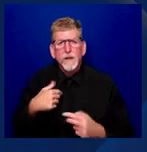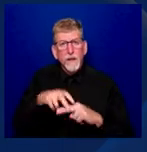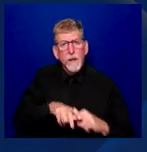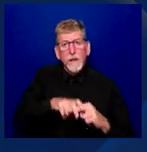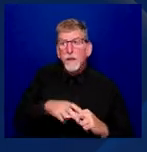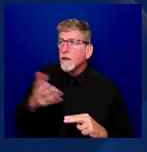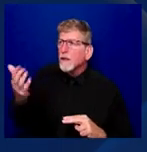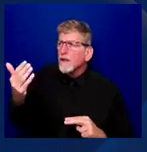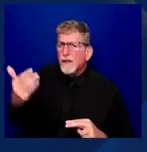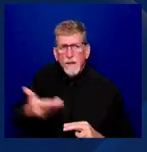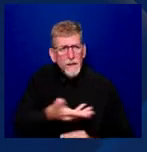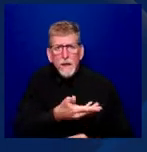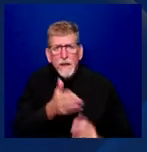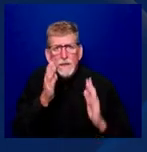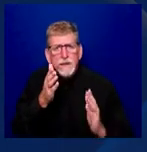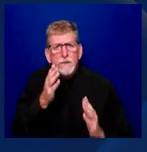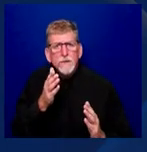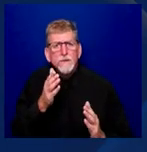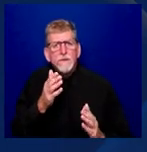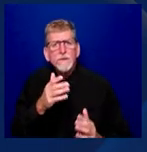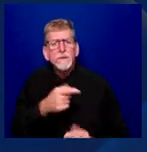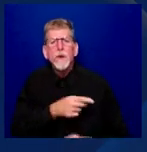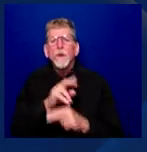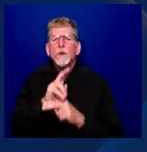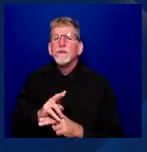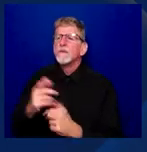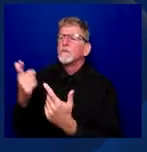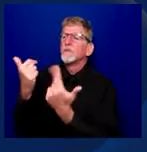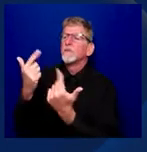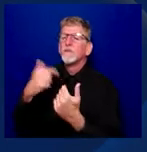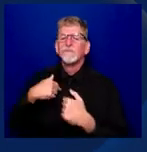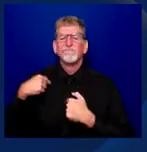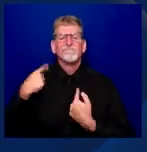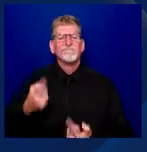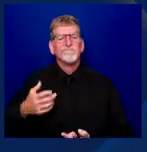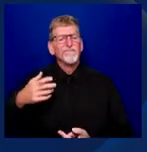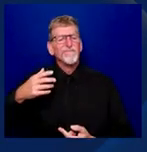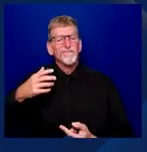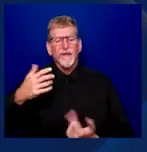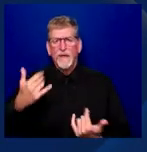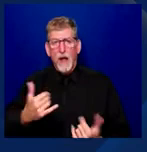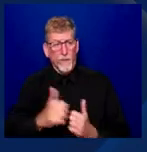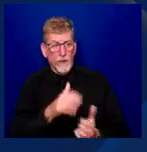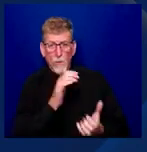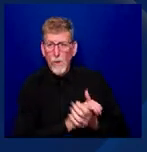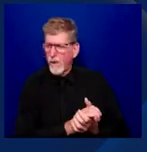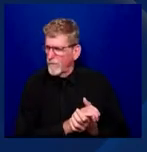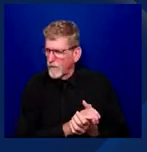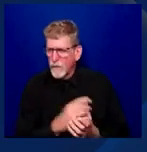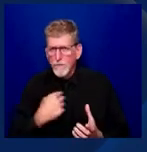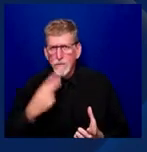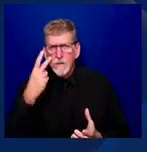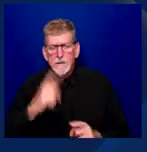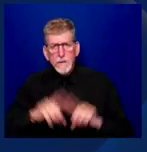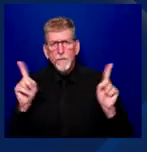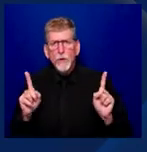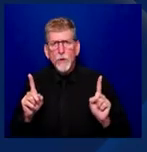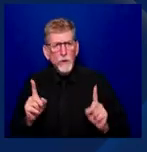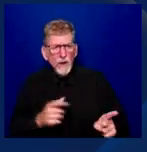used to having people listen to you. And you're with a woman who, is a